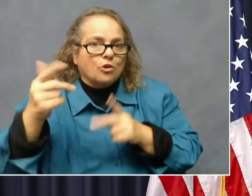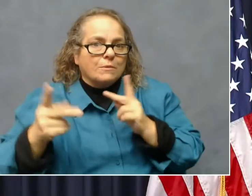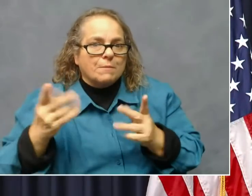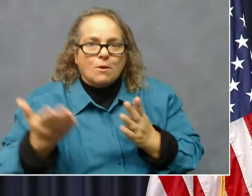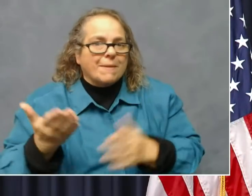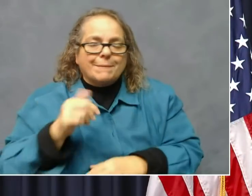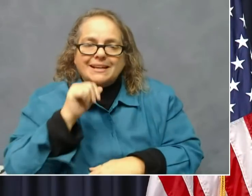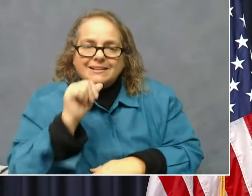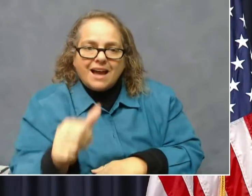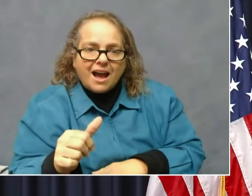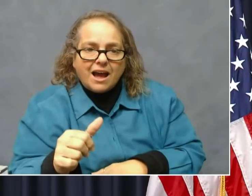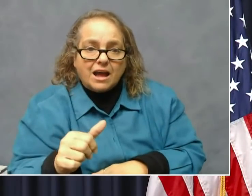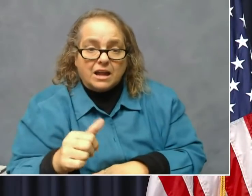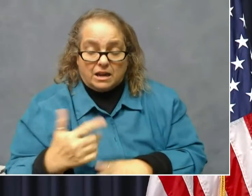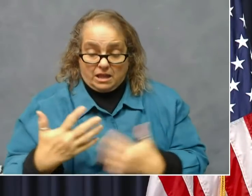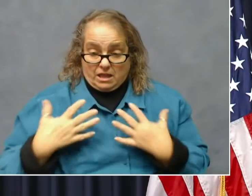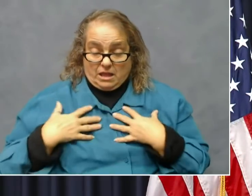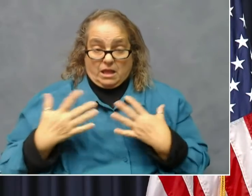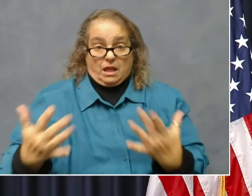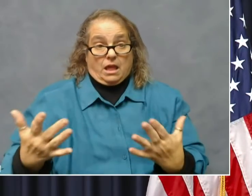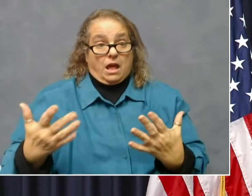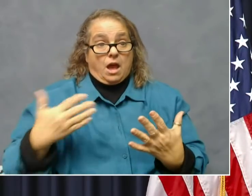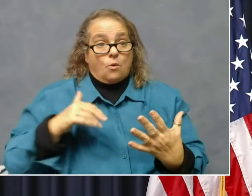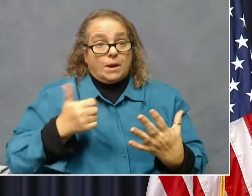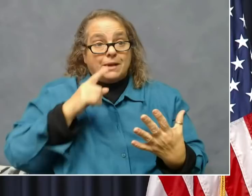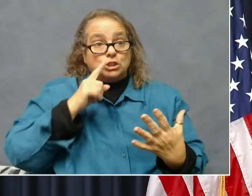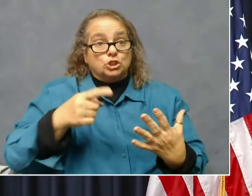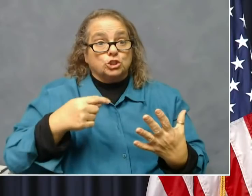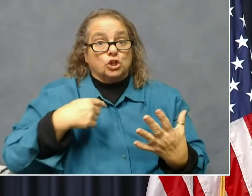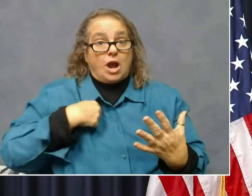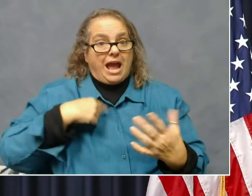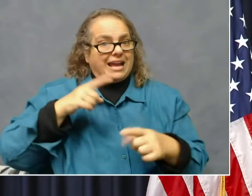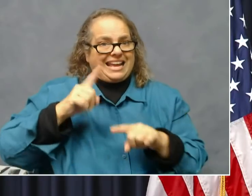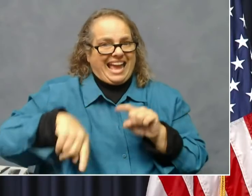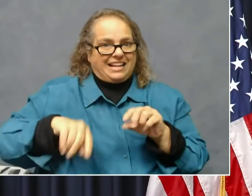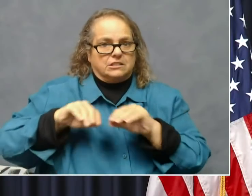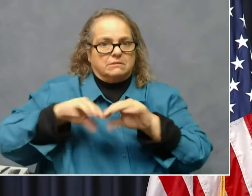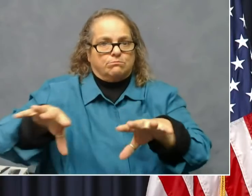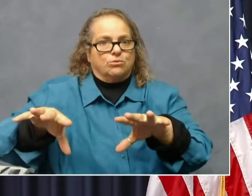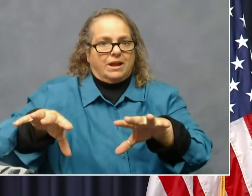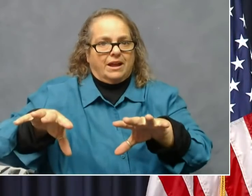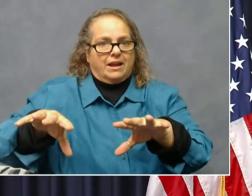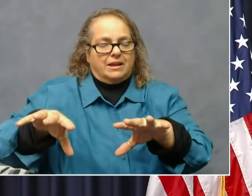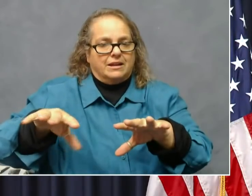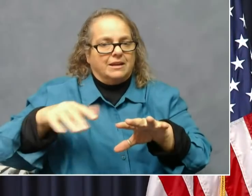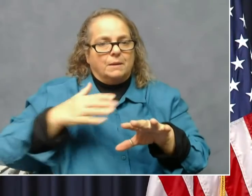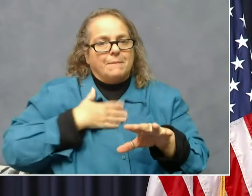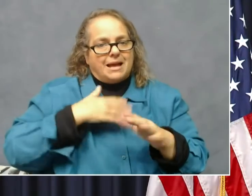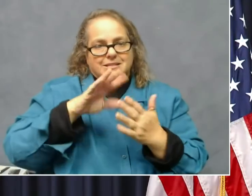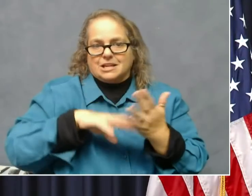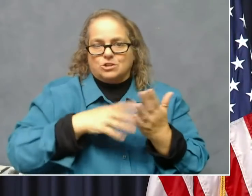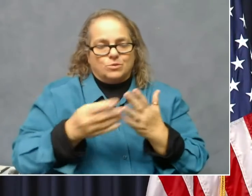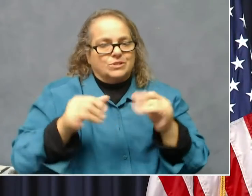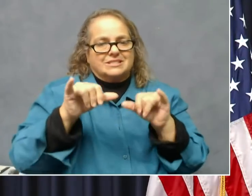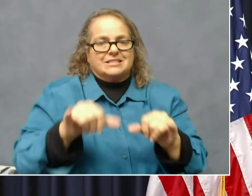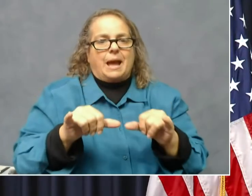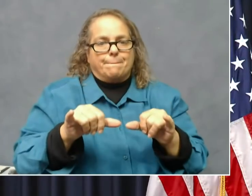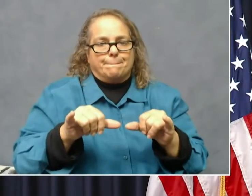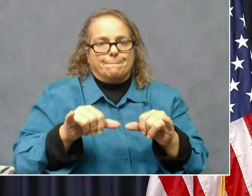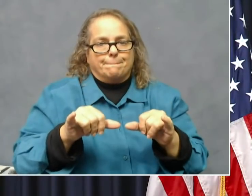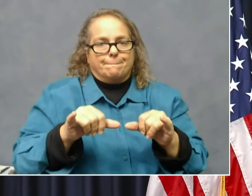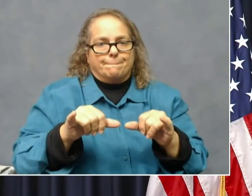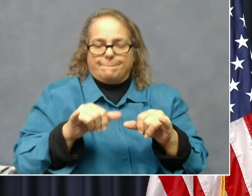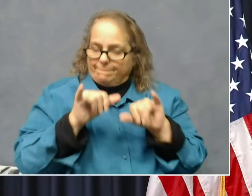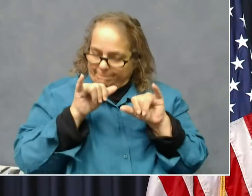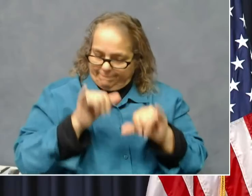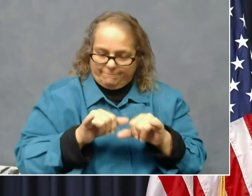we know that I can't spread it, my schedule will be pretty much the same, being cooped up